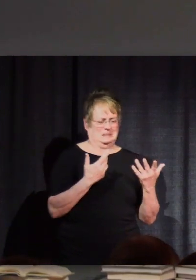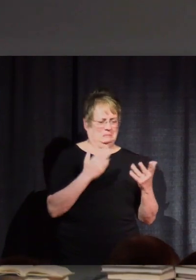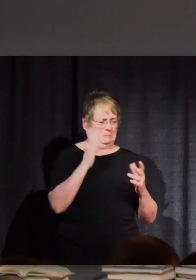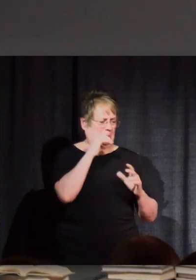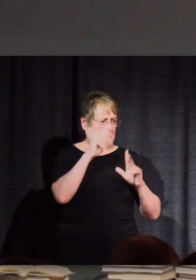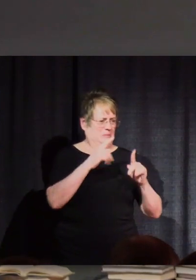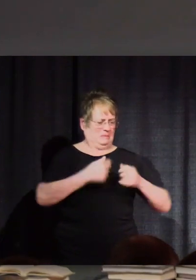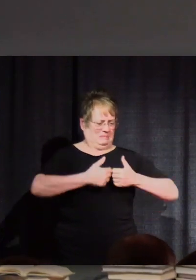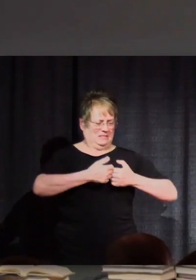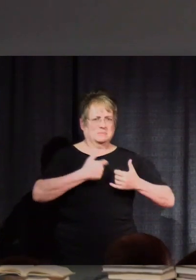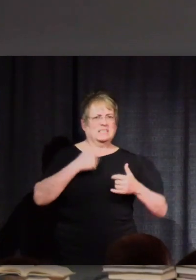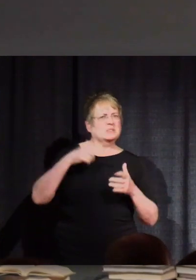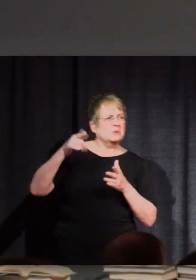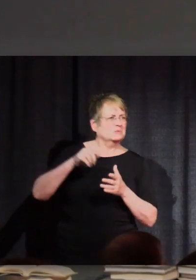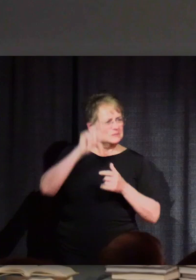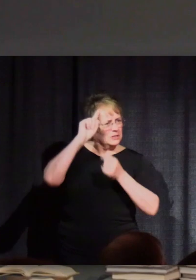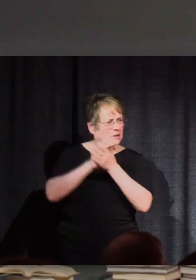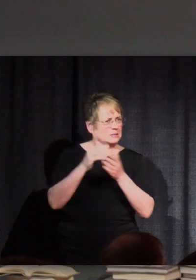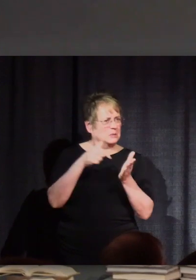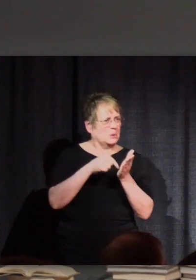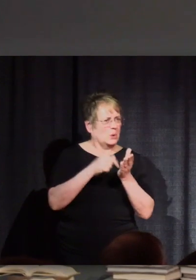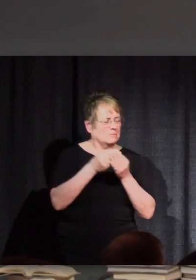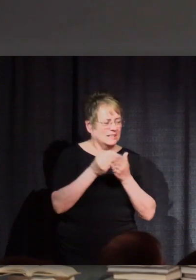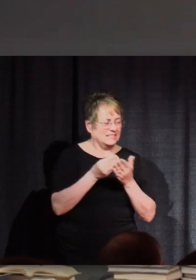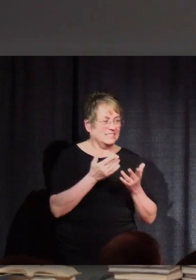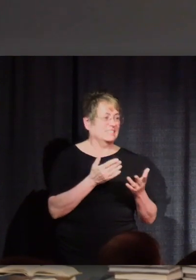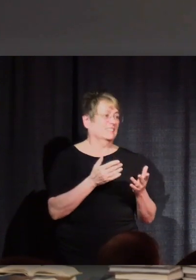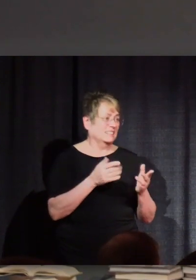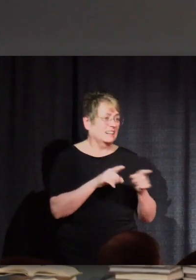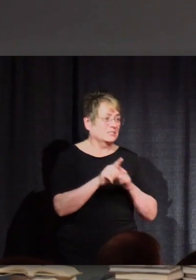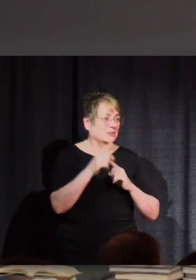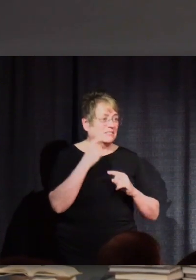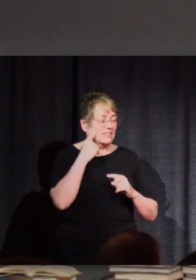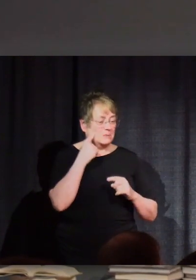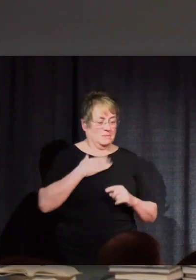owed. I even considered giving my dog away to avoid his abuse.